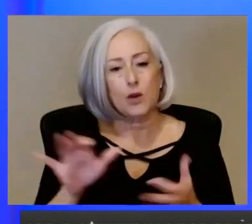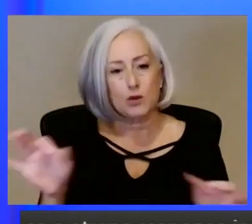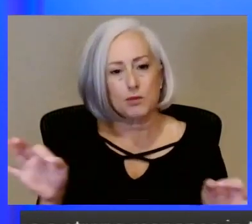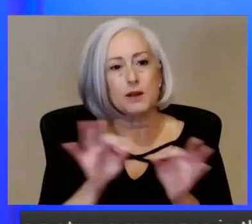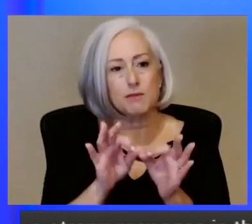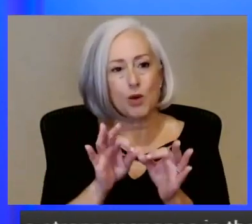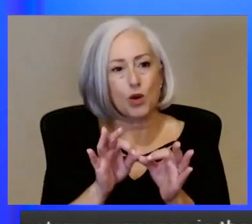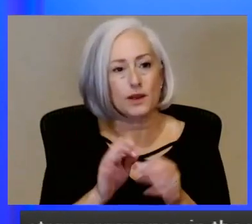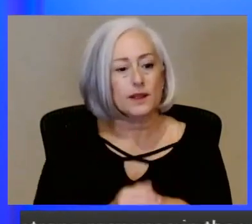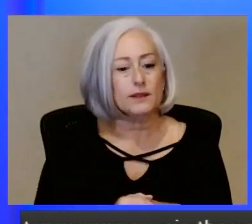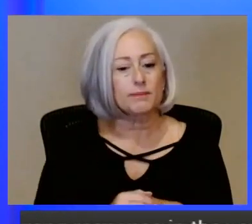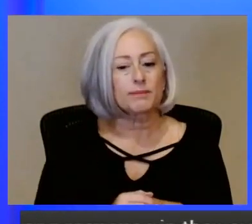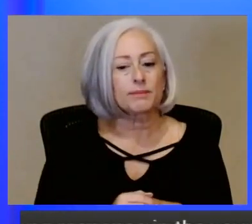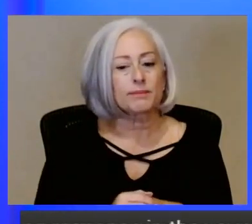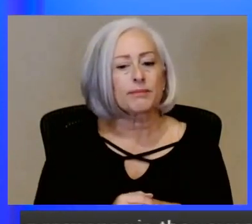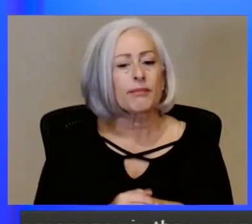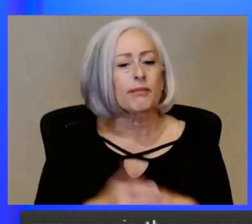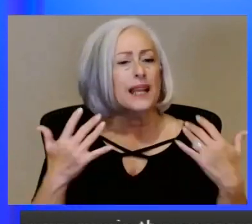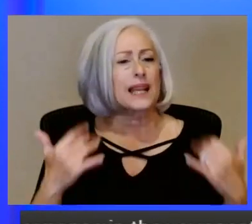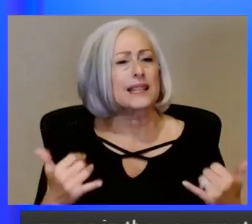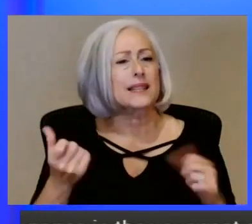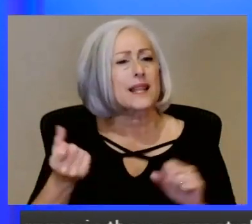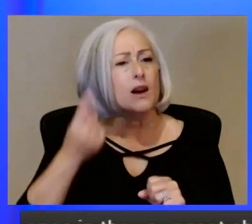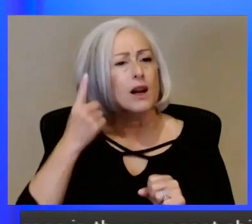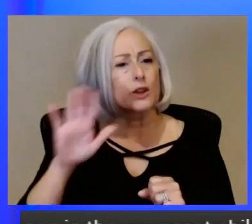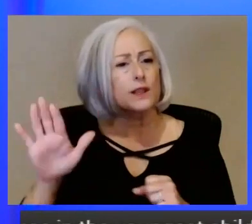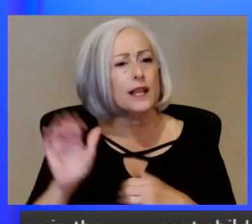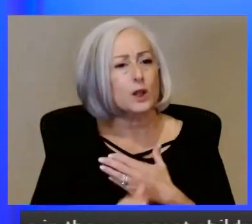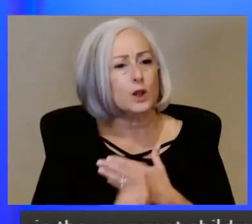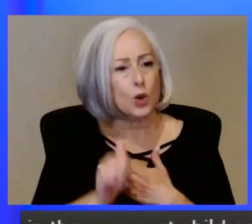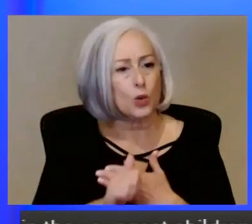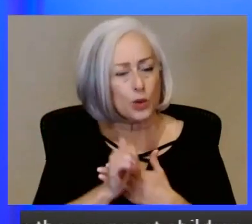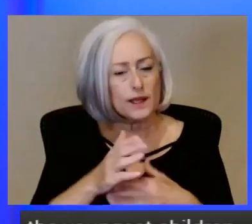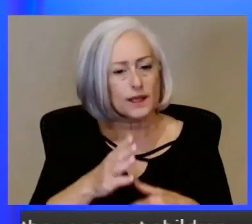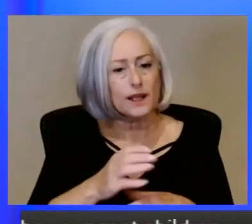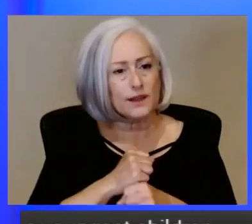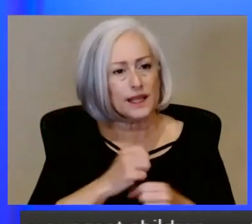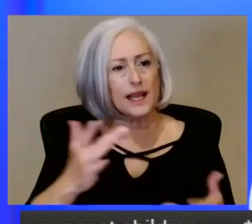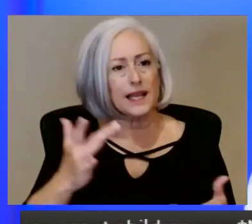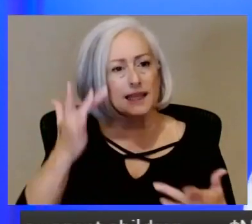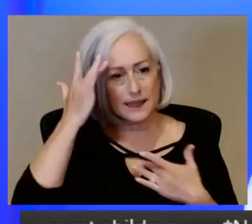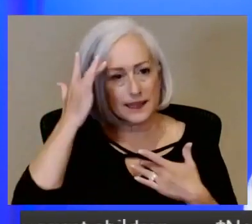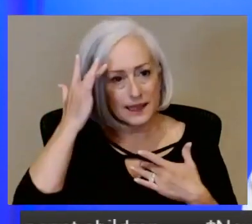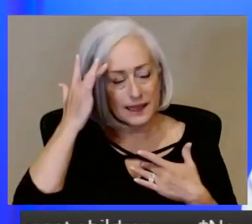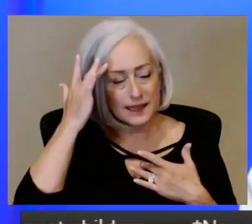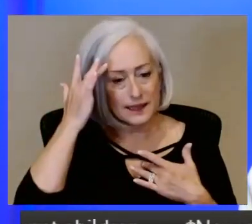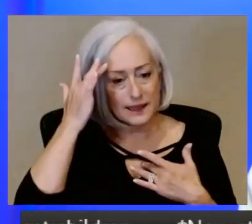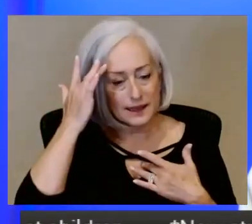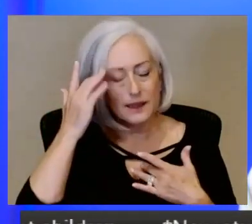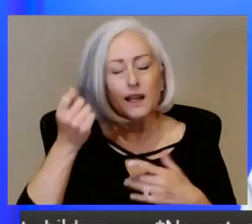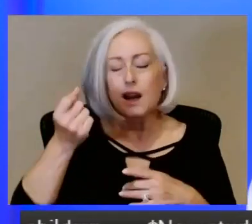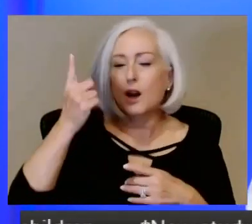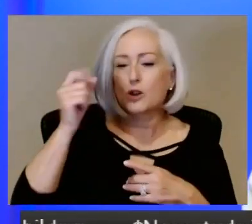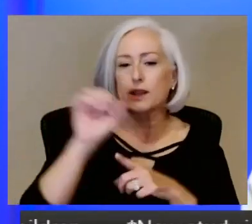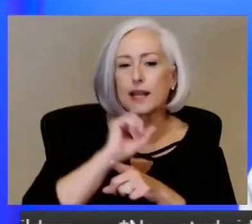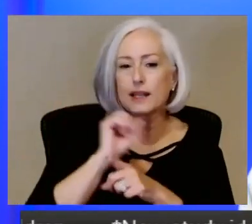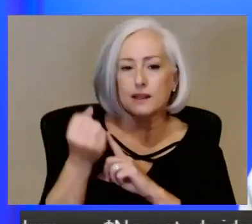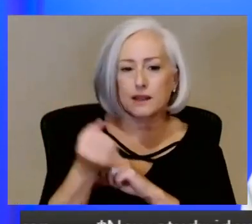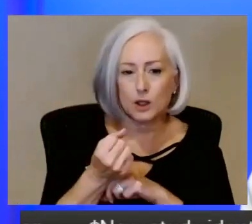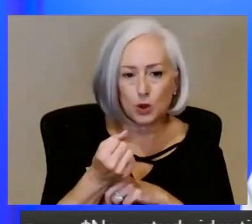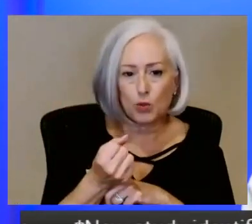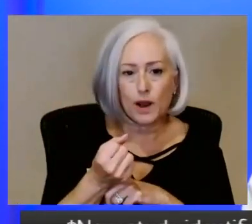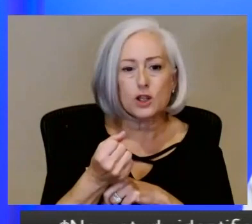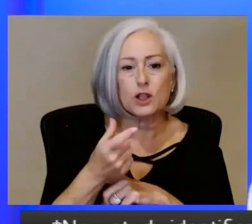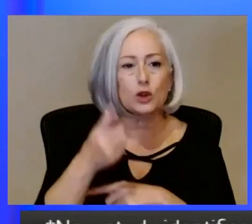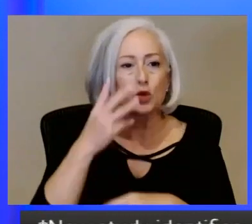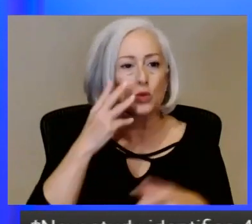now, understanding your risk of getting the disease, understanding those situations that you're in is extremely important. You are always